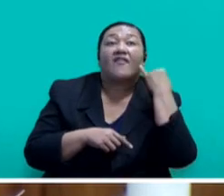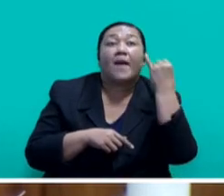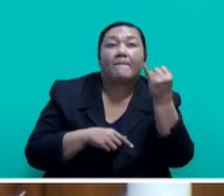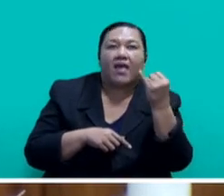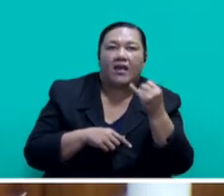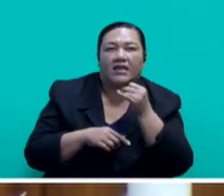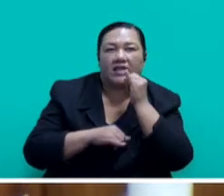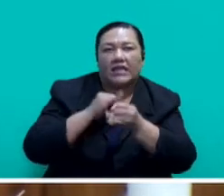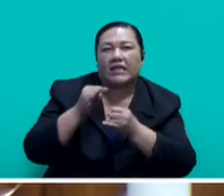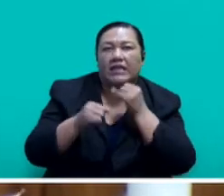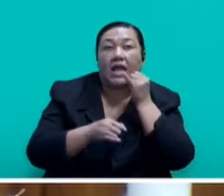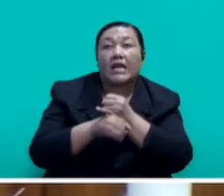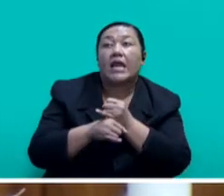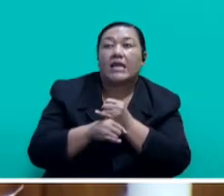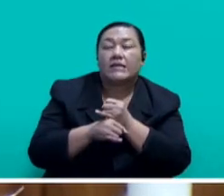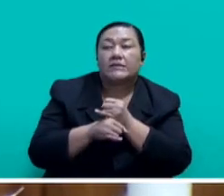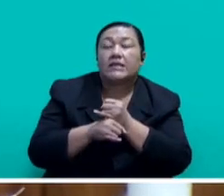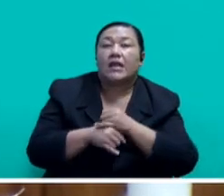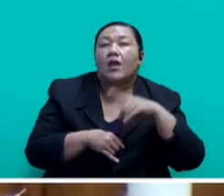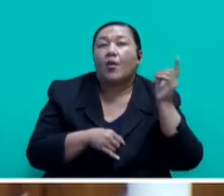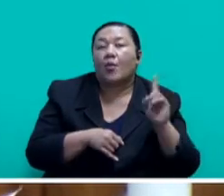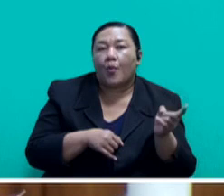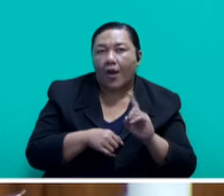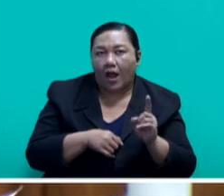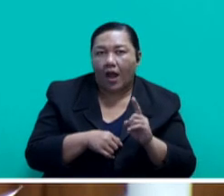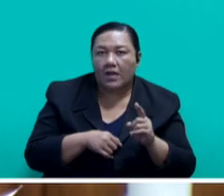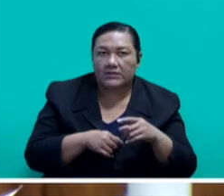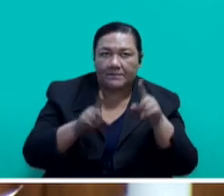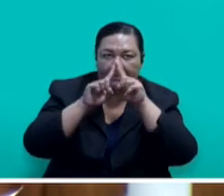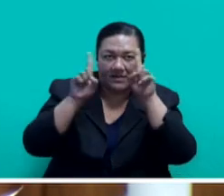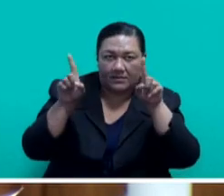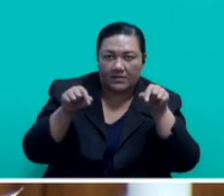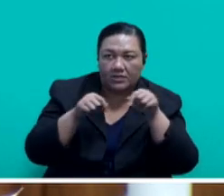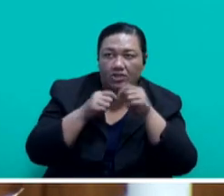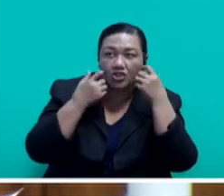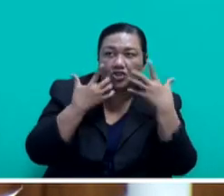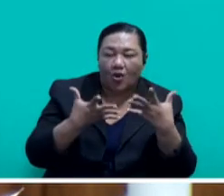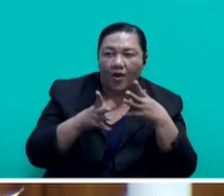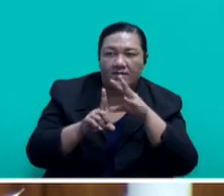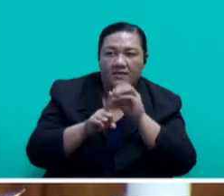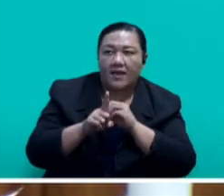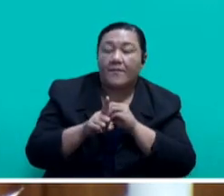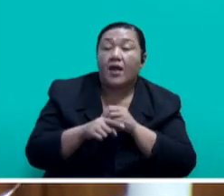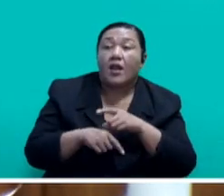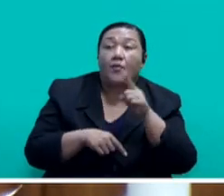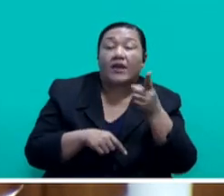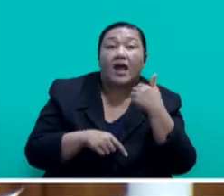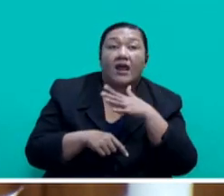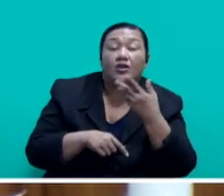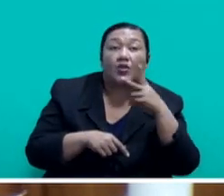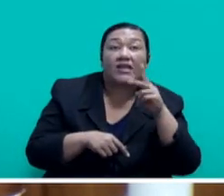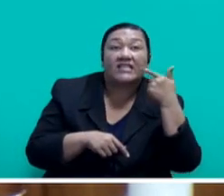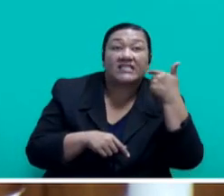image. ILO is an organization of 187 countries.